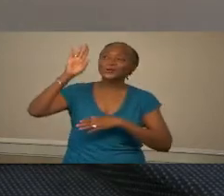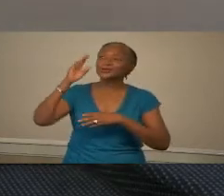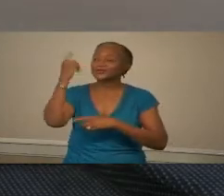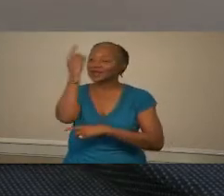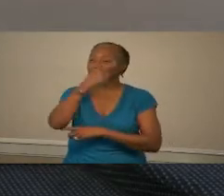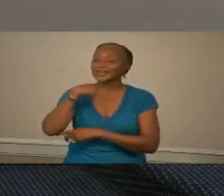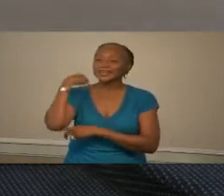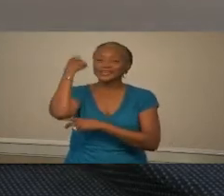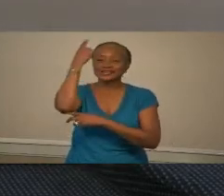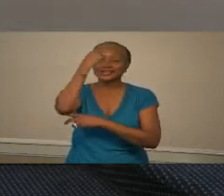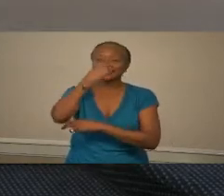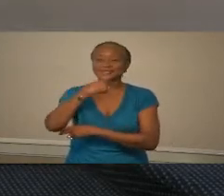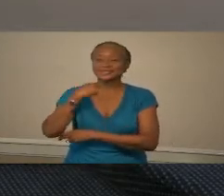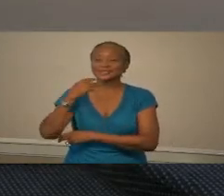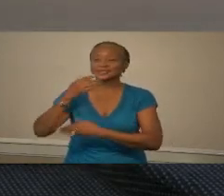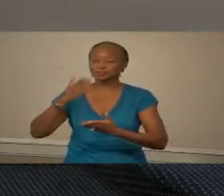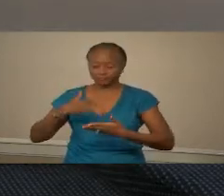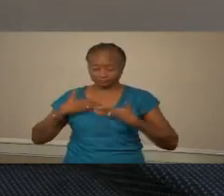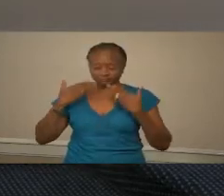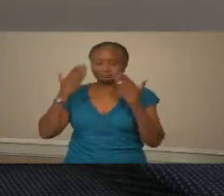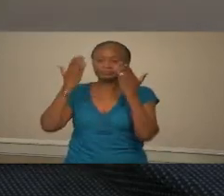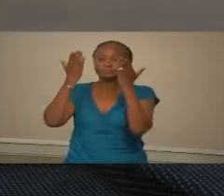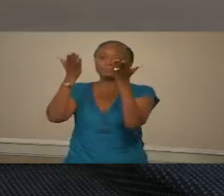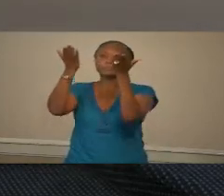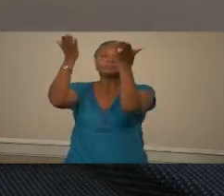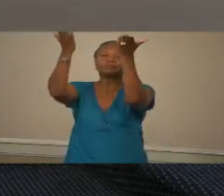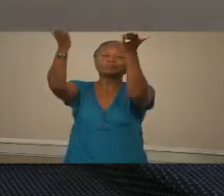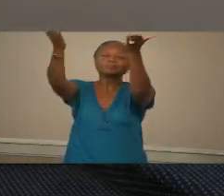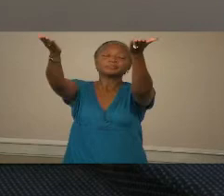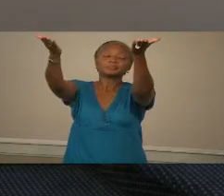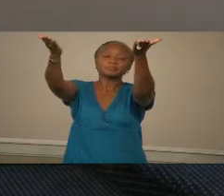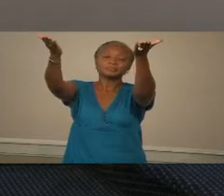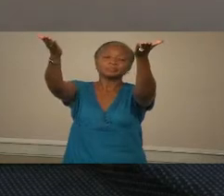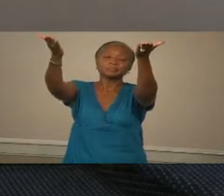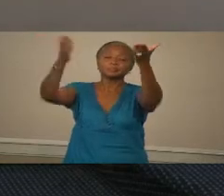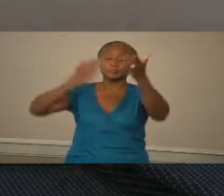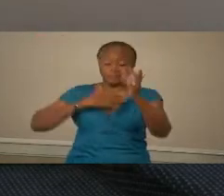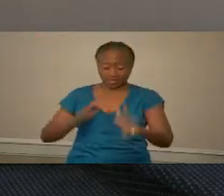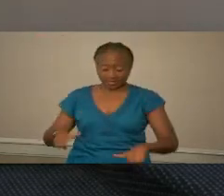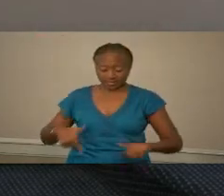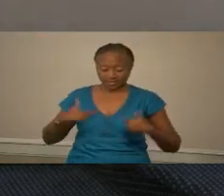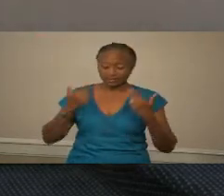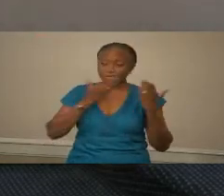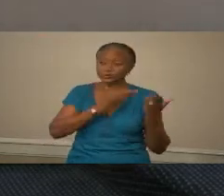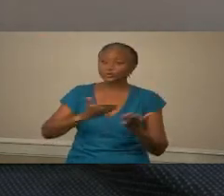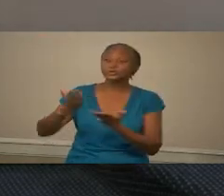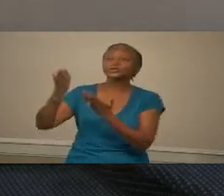I present my life to you.